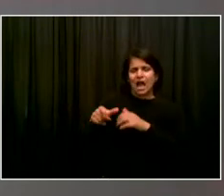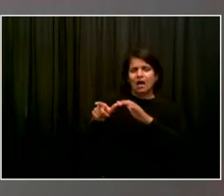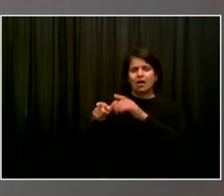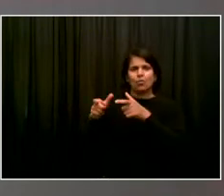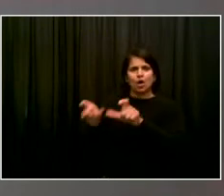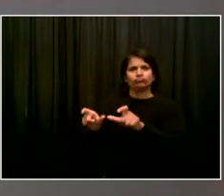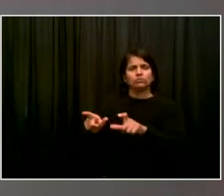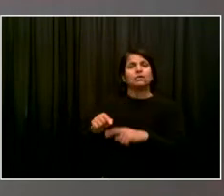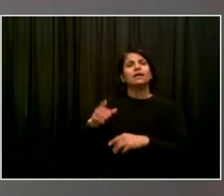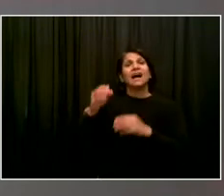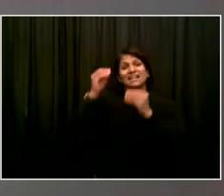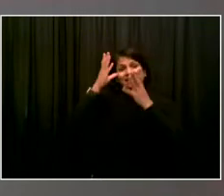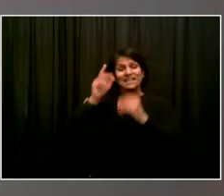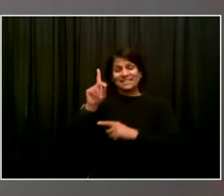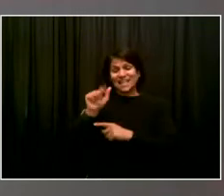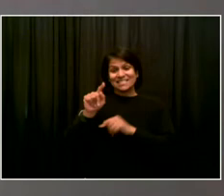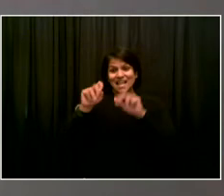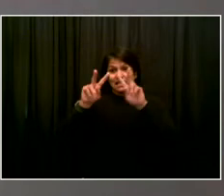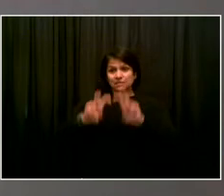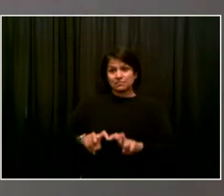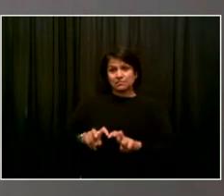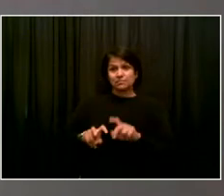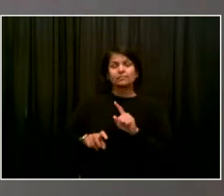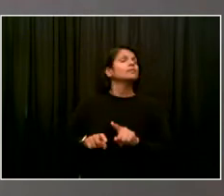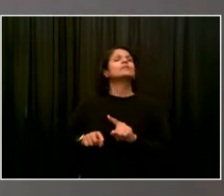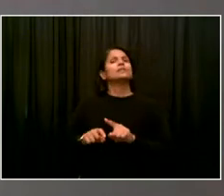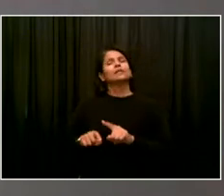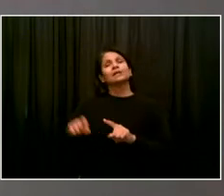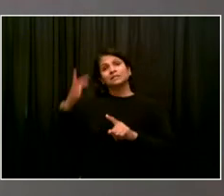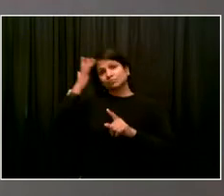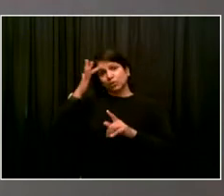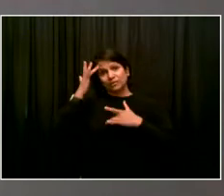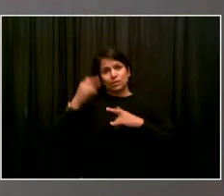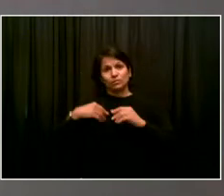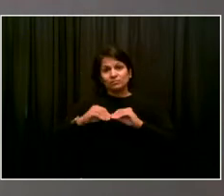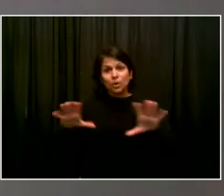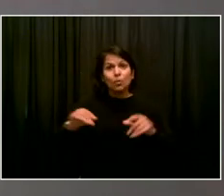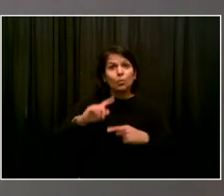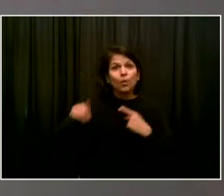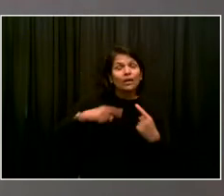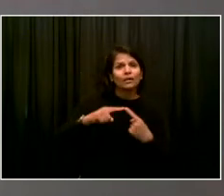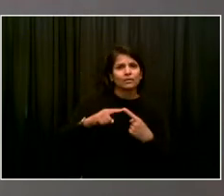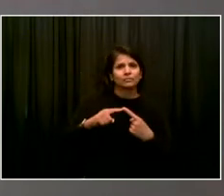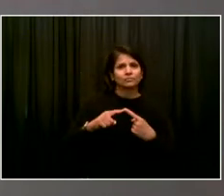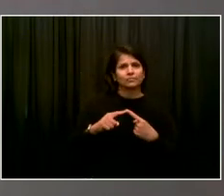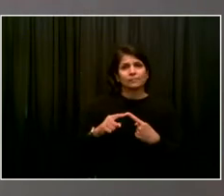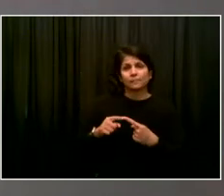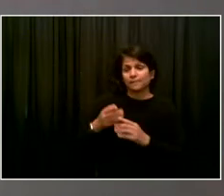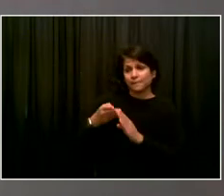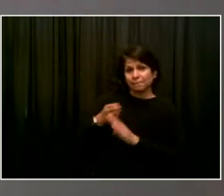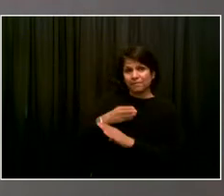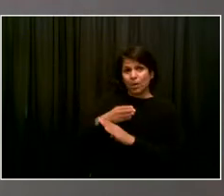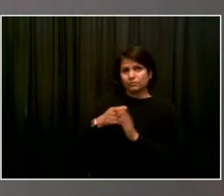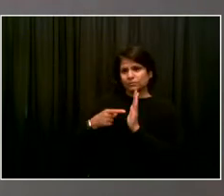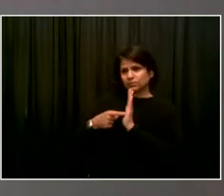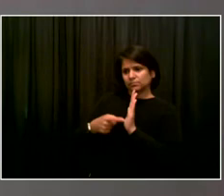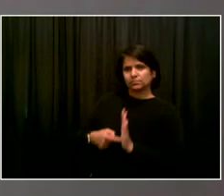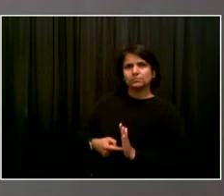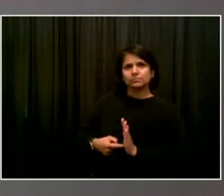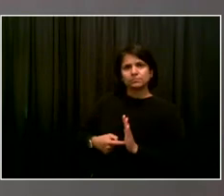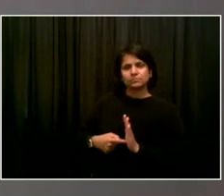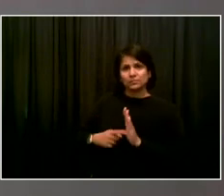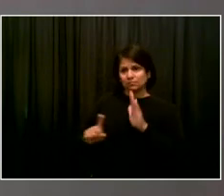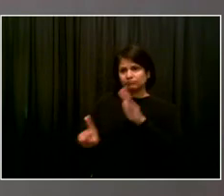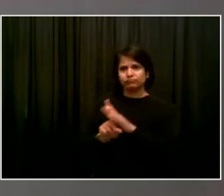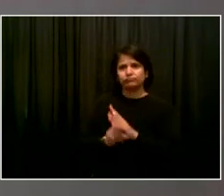they become symptomatic and for a few days after they become symptomatic. And then by later on in the